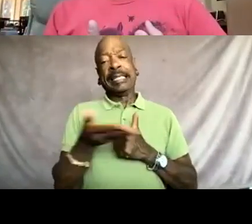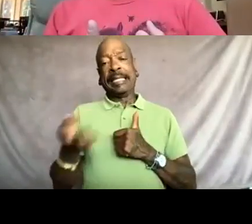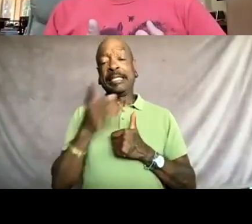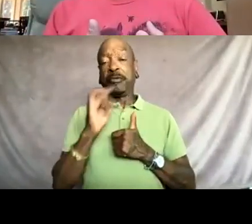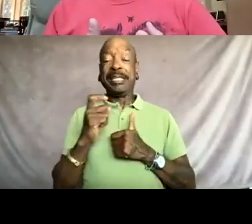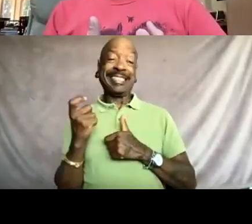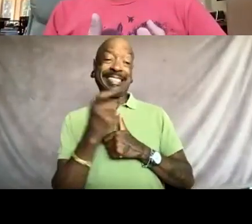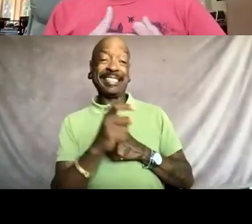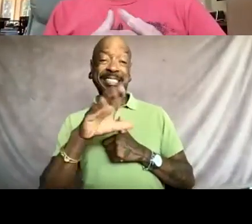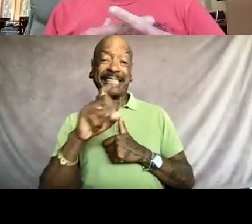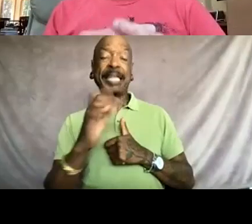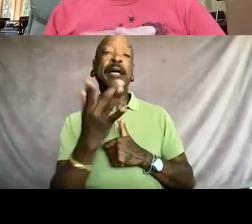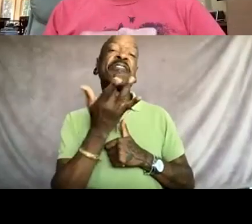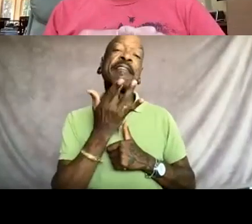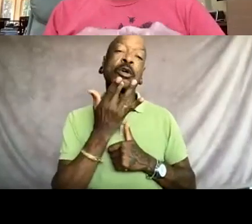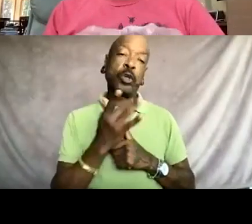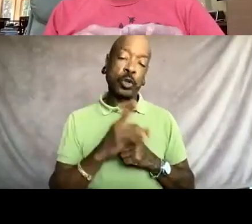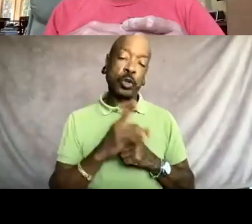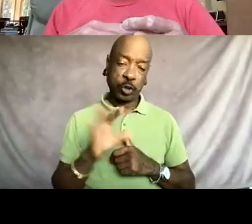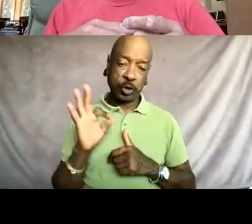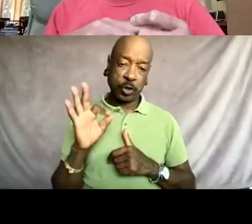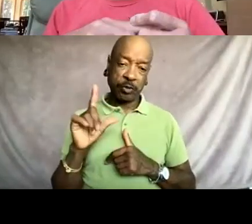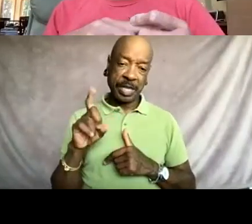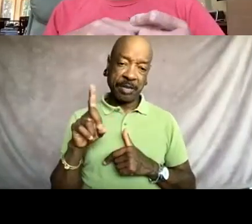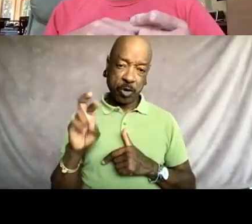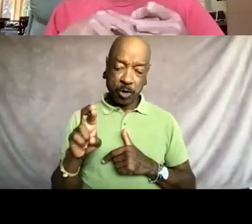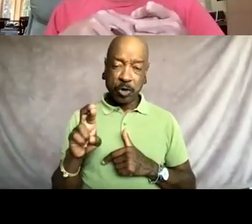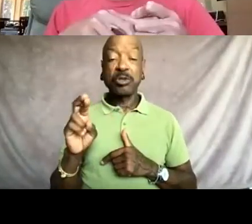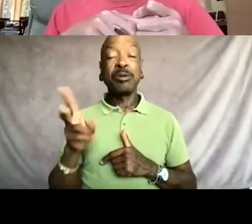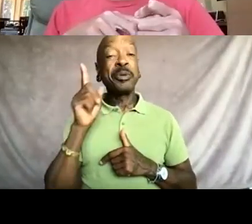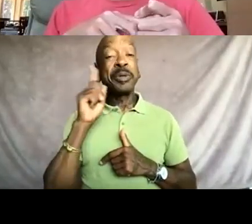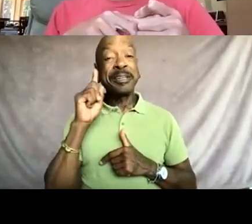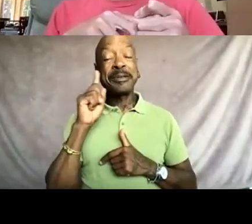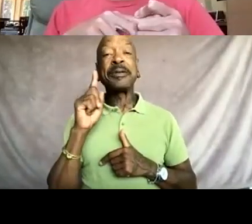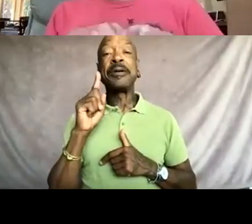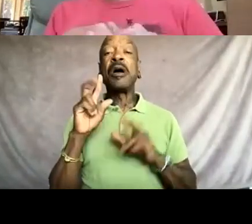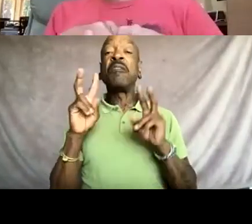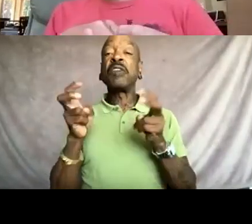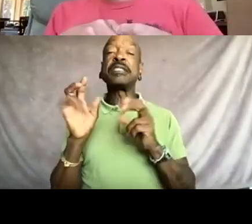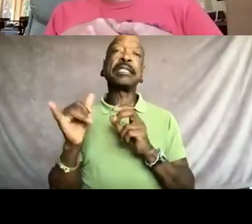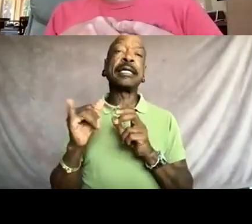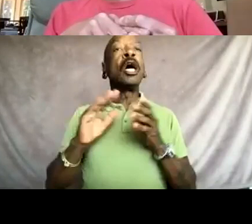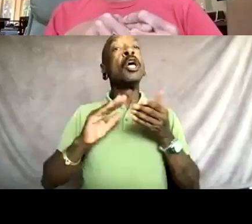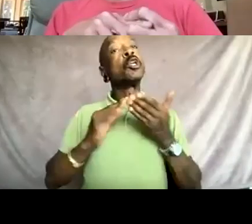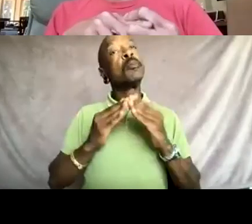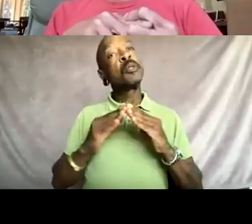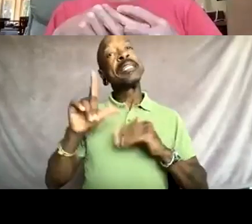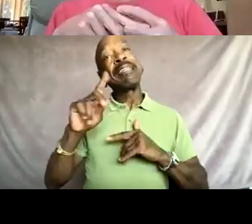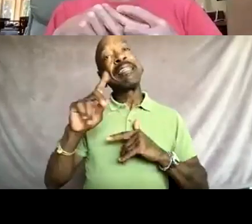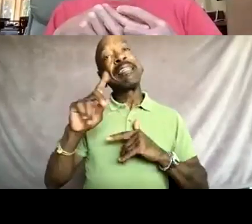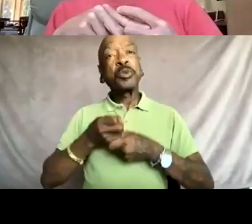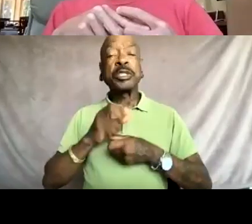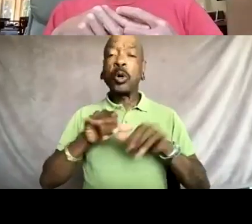cake its flavor. And so if you hear phrases like community land trust or permanent real